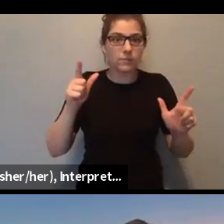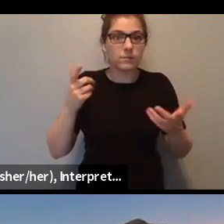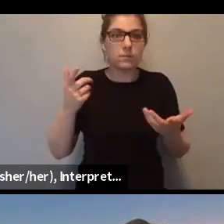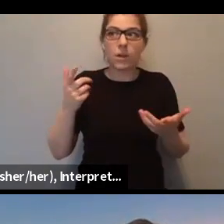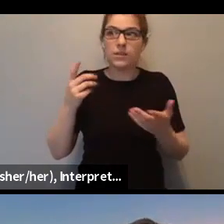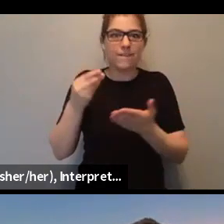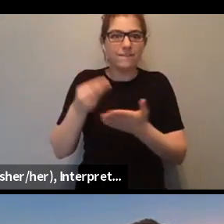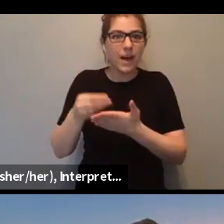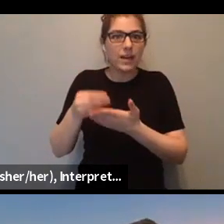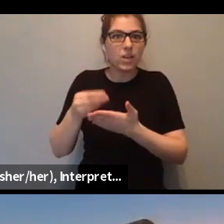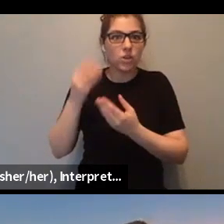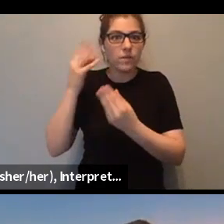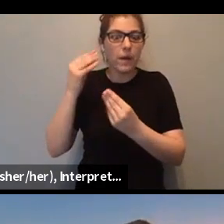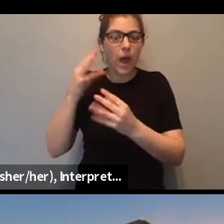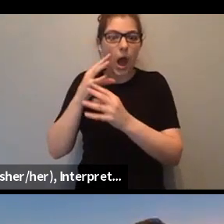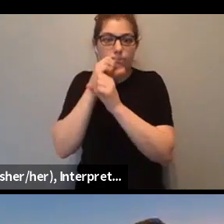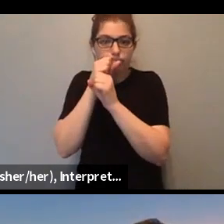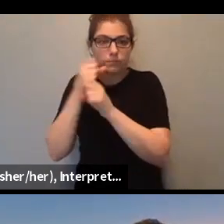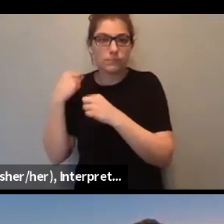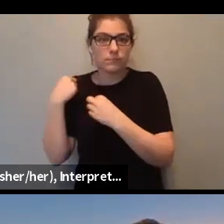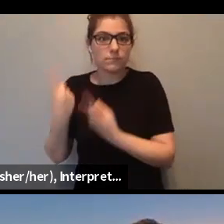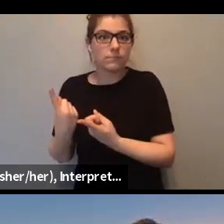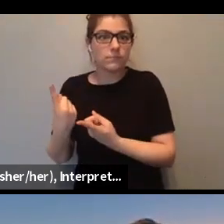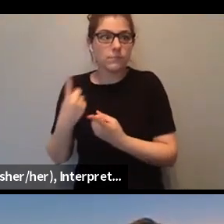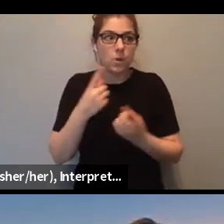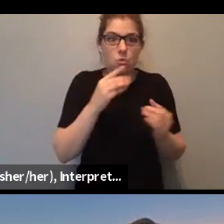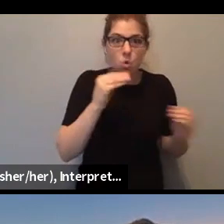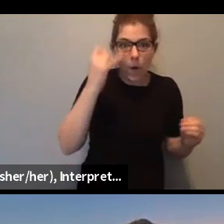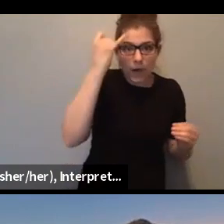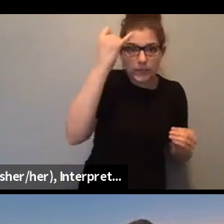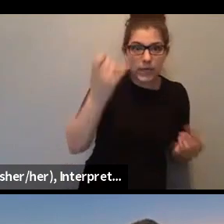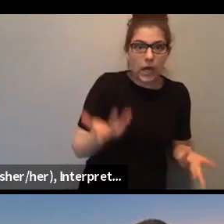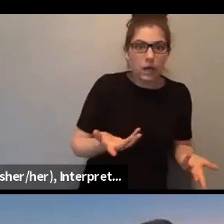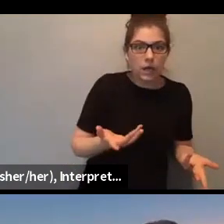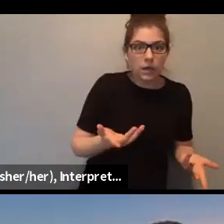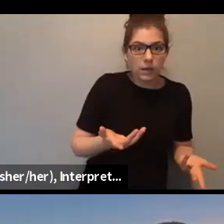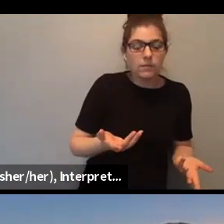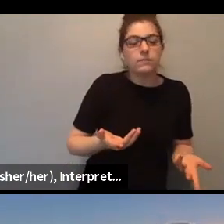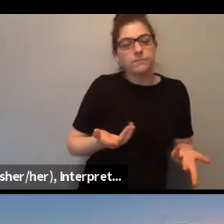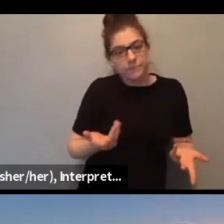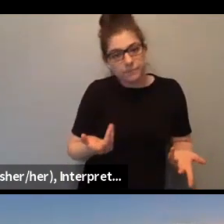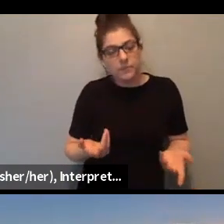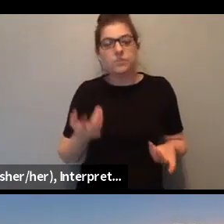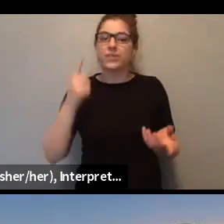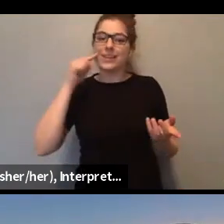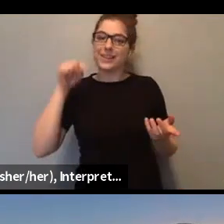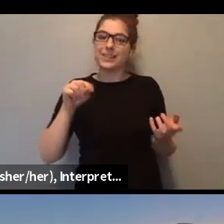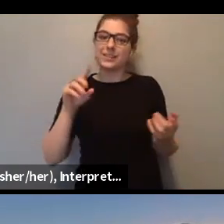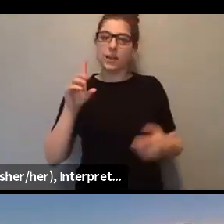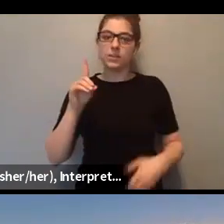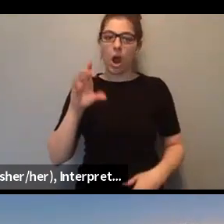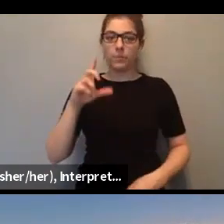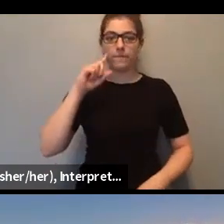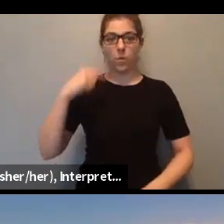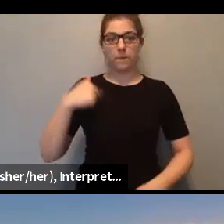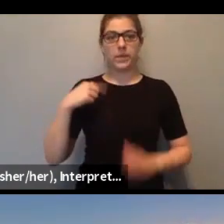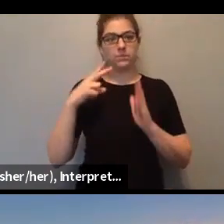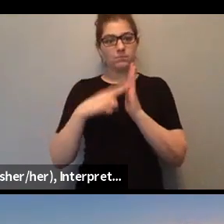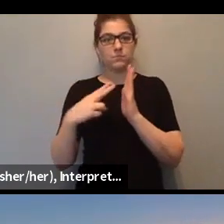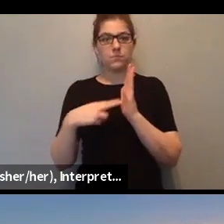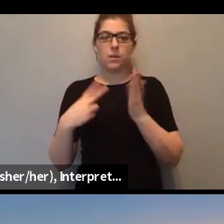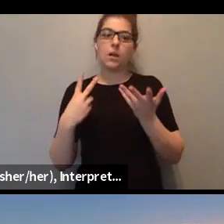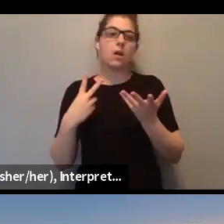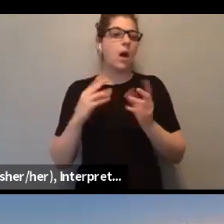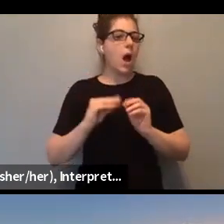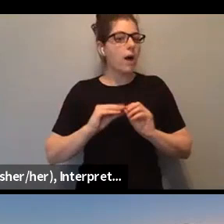shared. So I think, you know, this whole document to me obviously speaks of